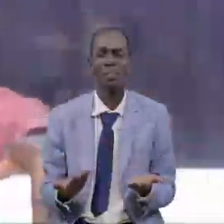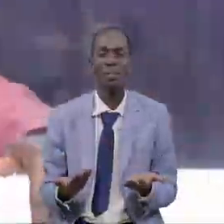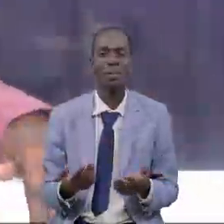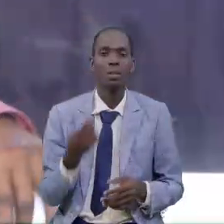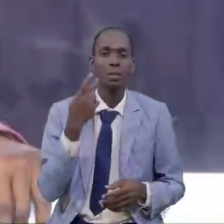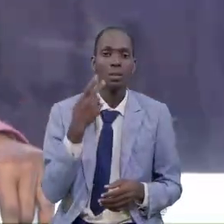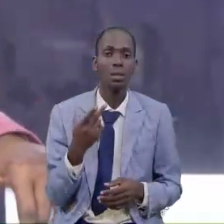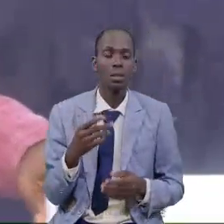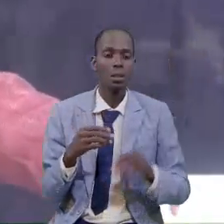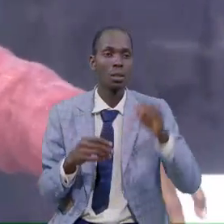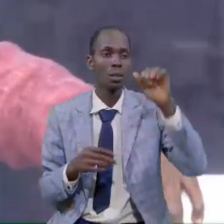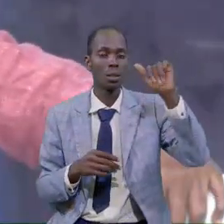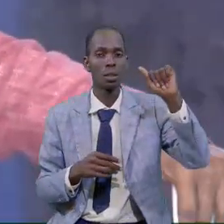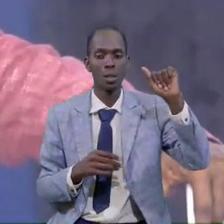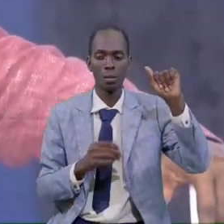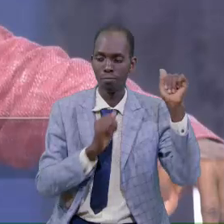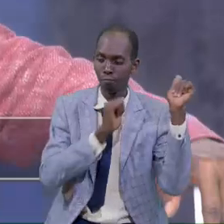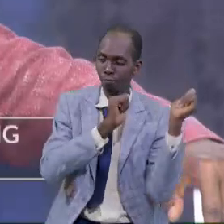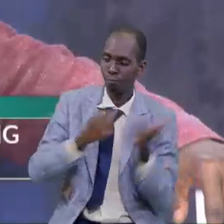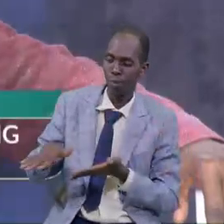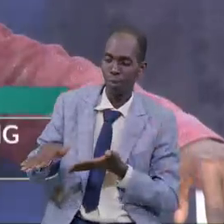abandon, ruinous,